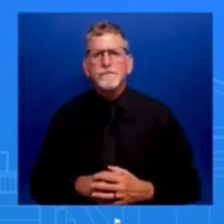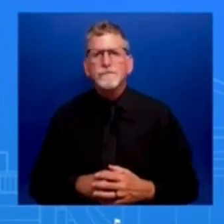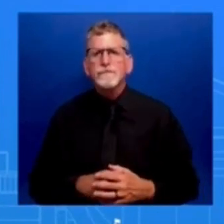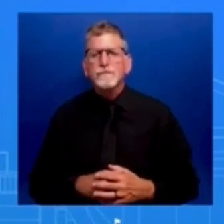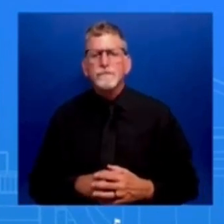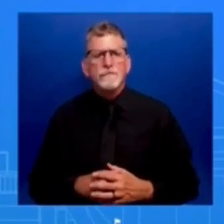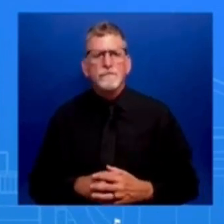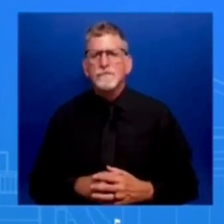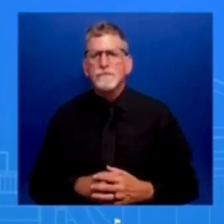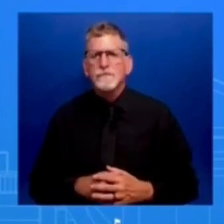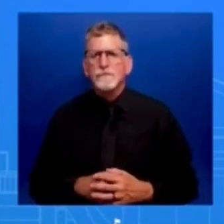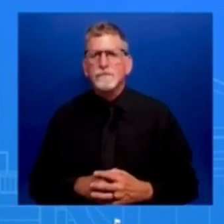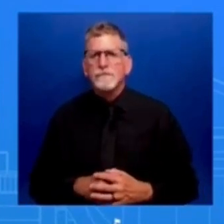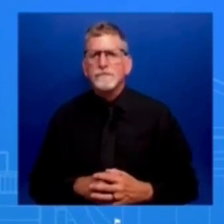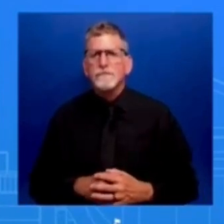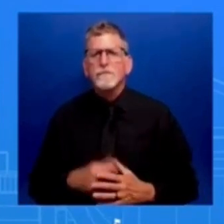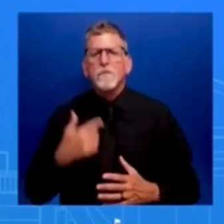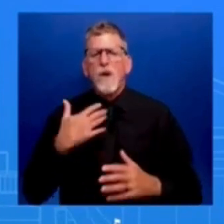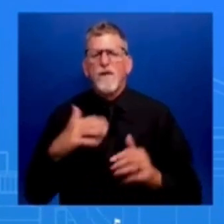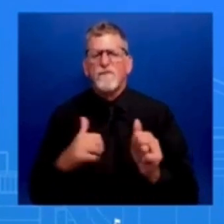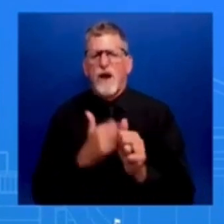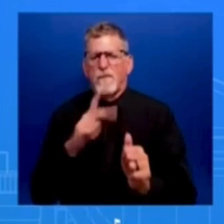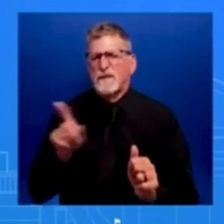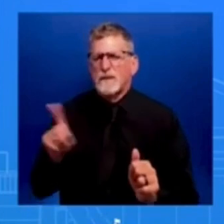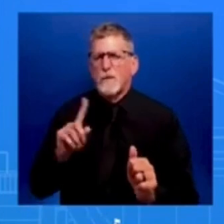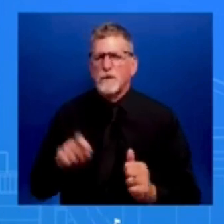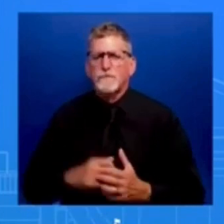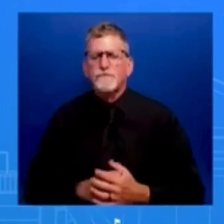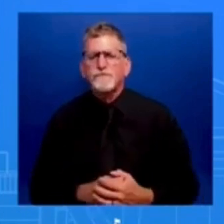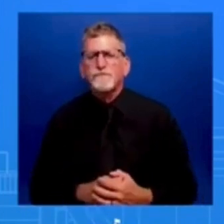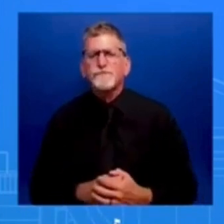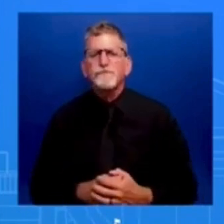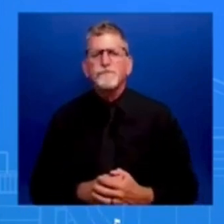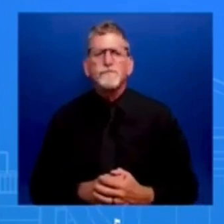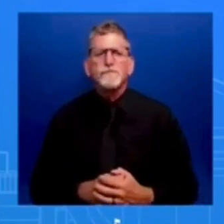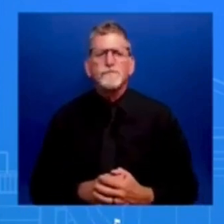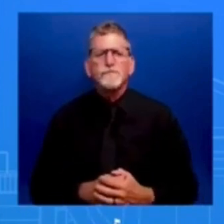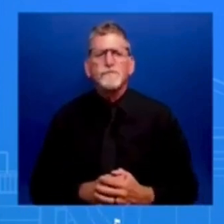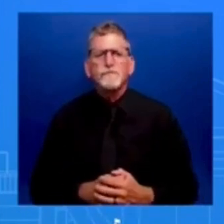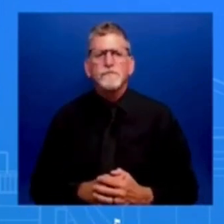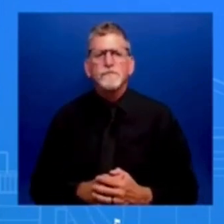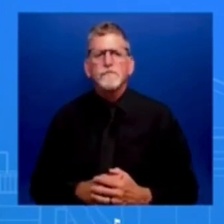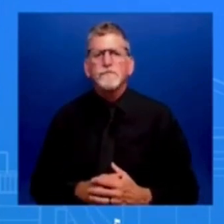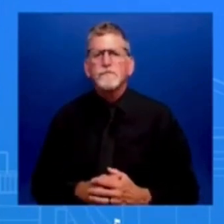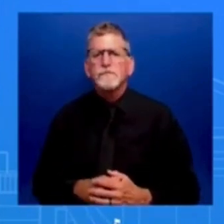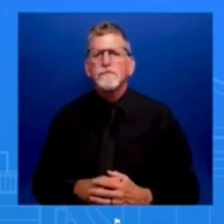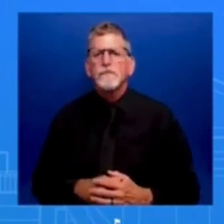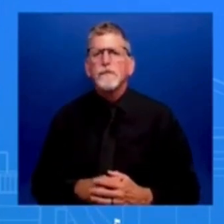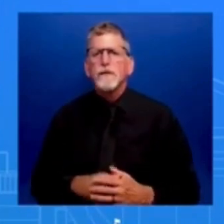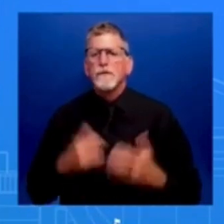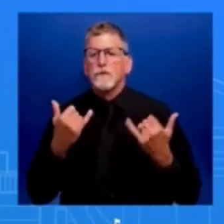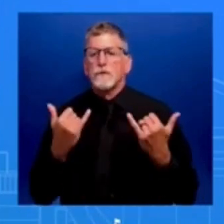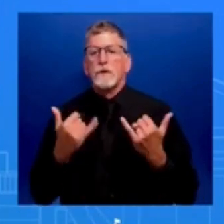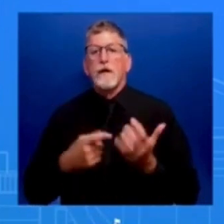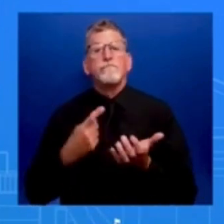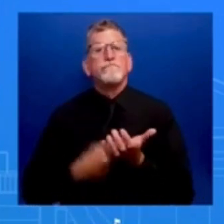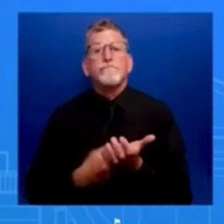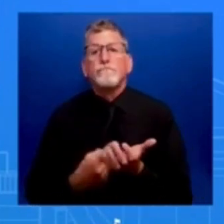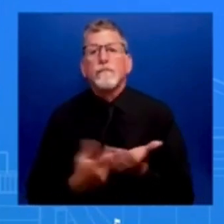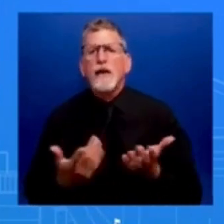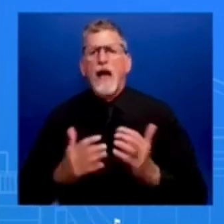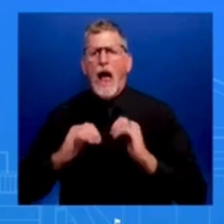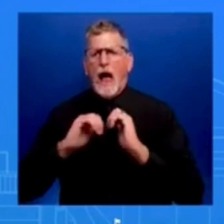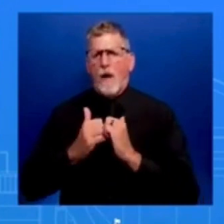Today's measures were aimed at explicitly helping Americans to adapt to extreme heat and mitigate